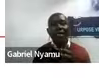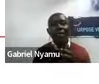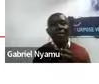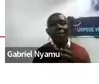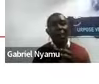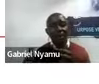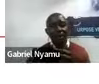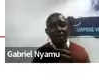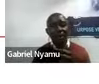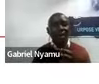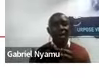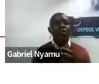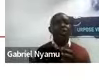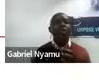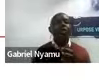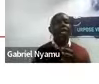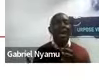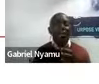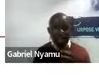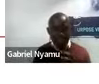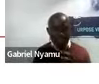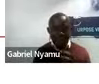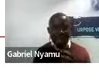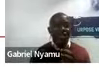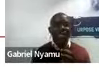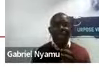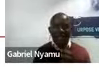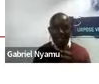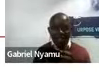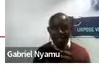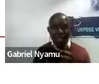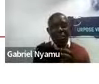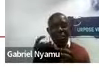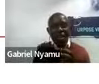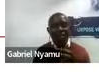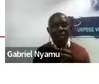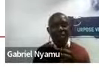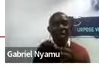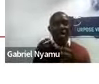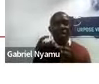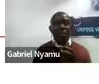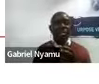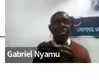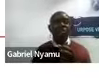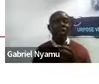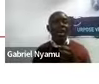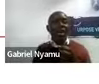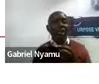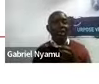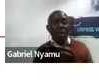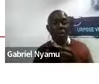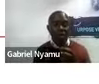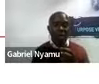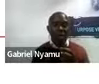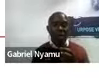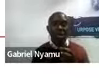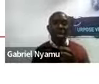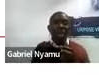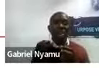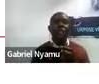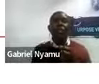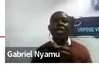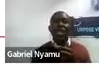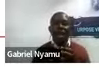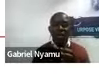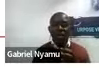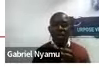a certain purpose that actually should be lifetime. That is never changing. Because lifetime, purpose is usually a lifetime commitment.